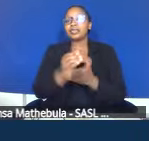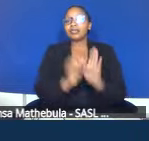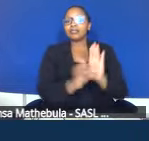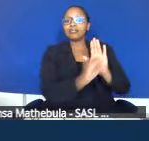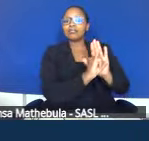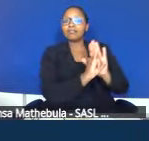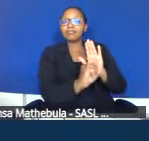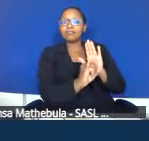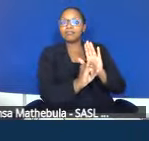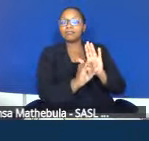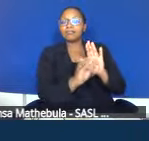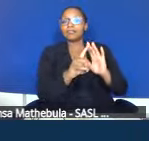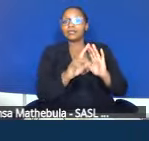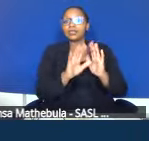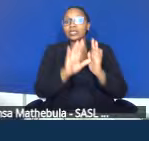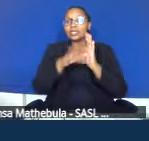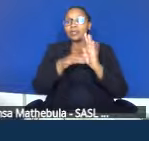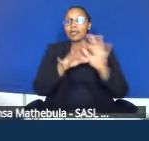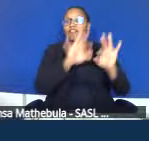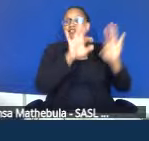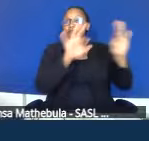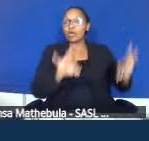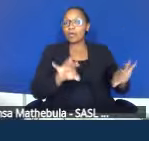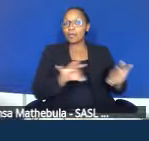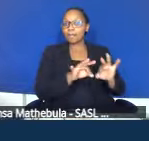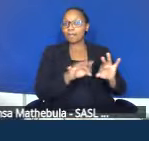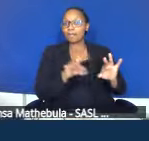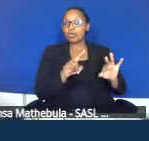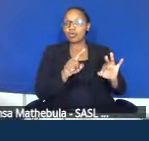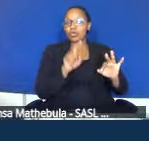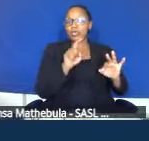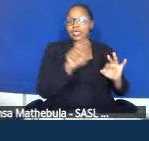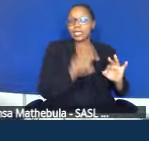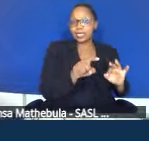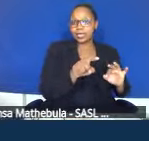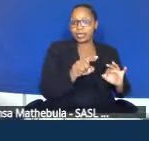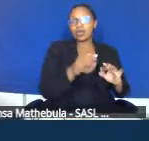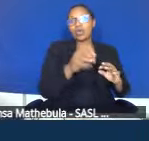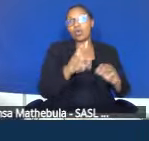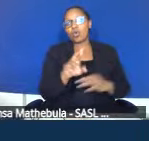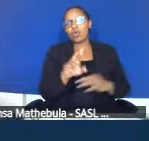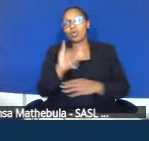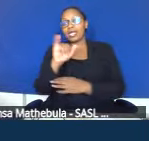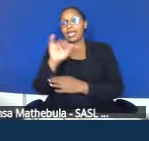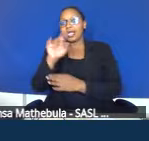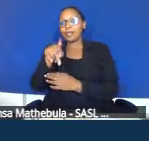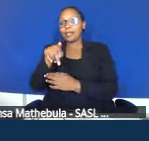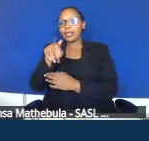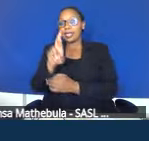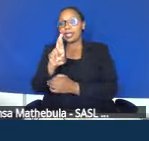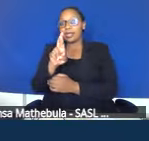form. Then you can click there, or you can click on the ITRDD.